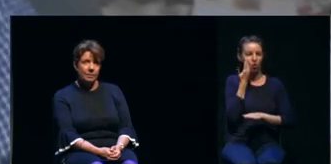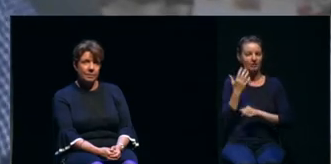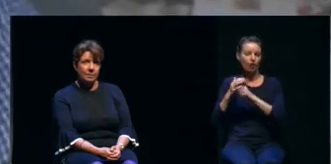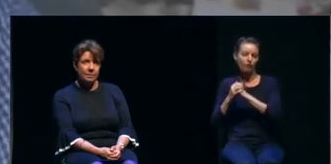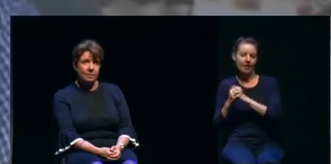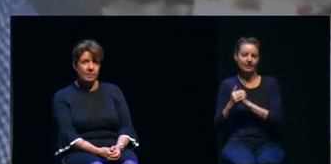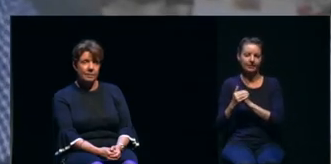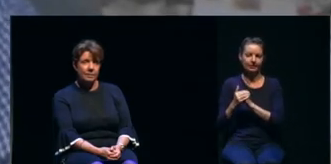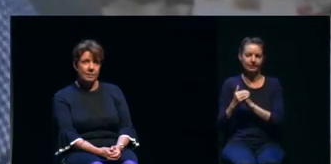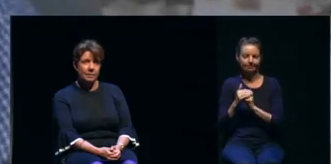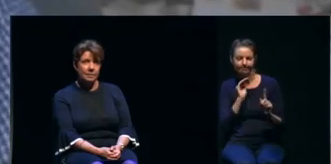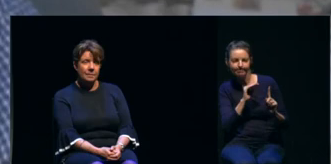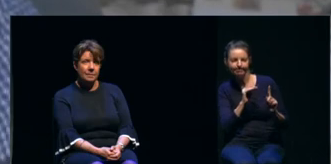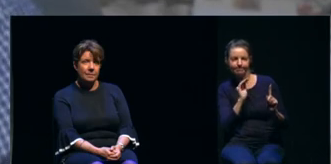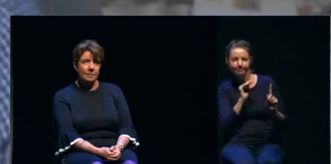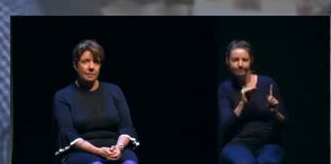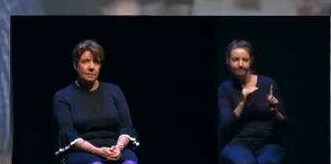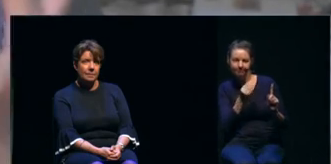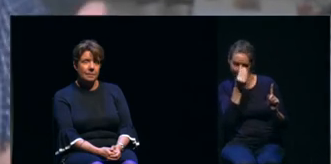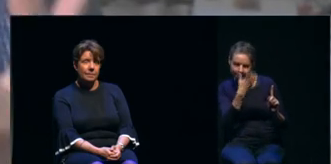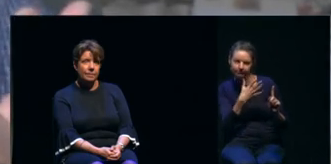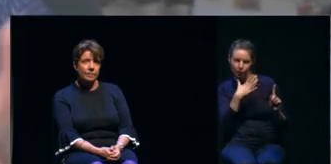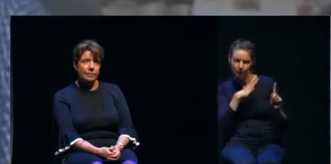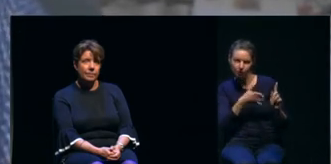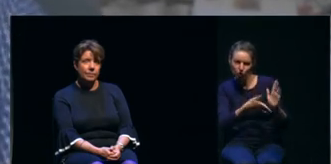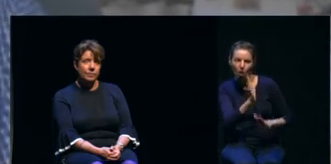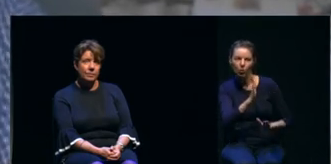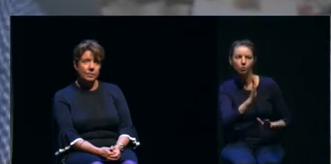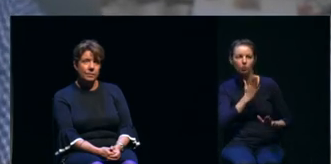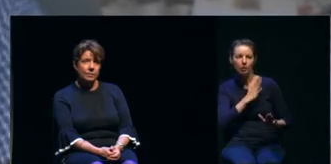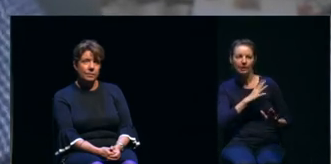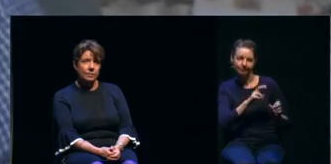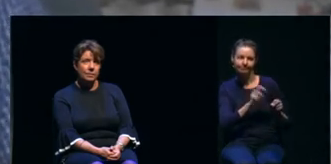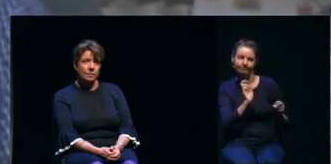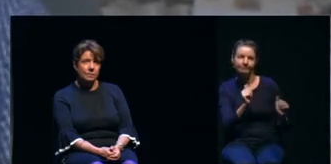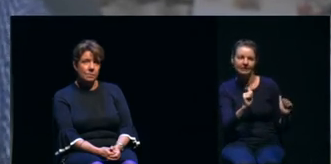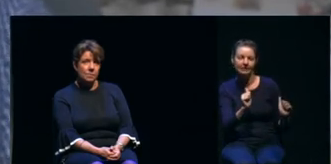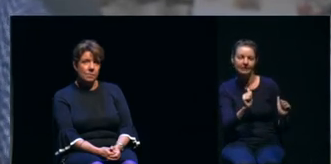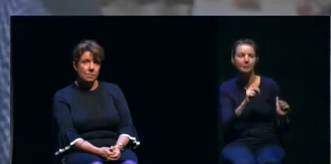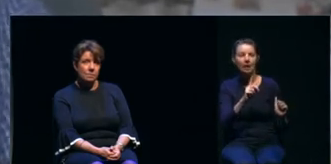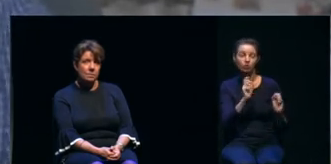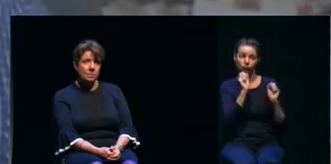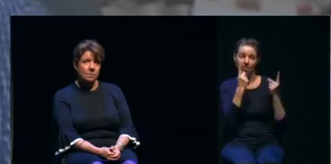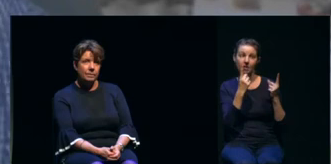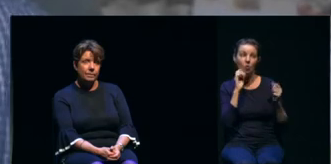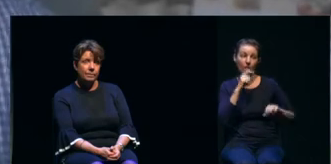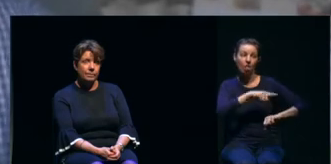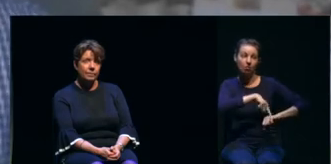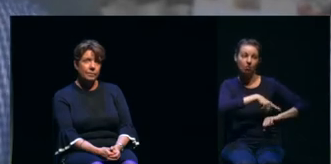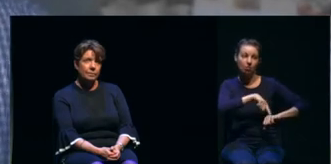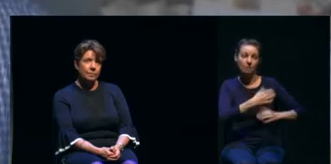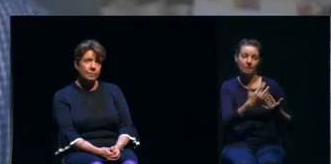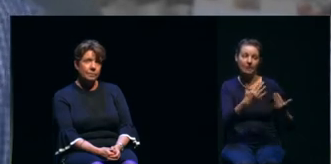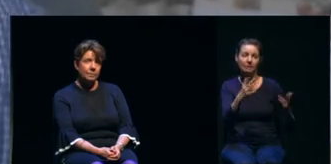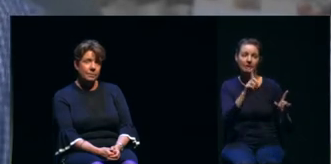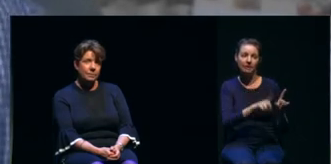them going, this isn't working for you, mate, you've got to go. And knowing that when you start that process of talking to your friend, that it's going to take years. It takes so long.